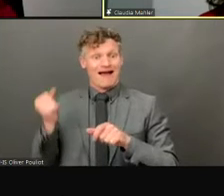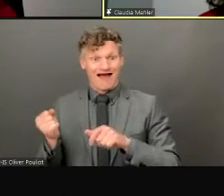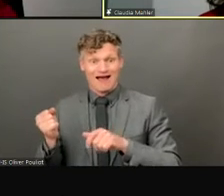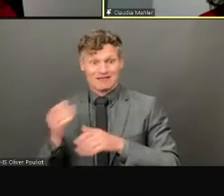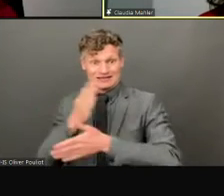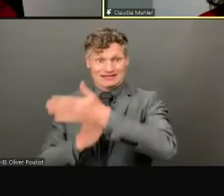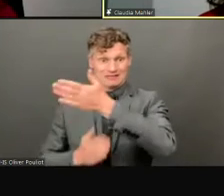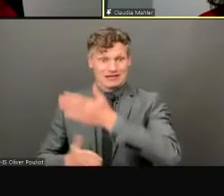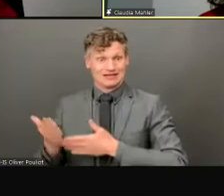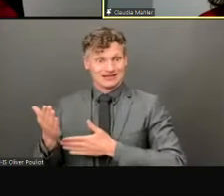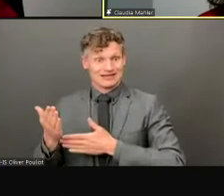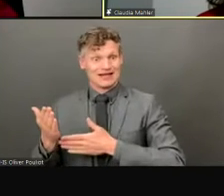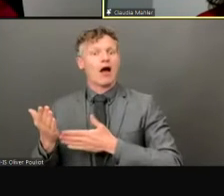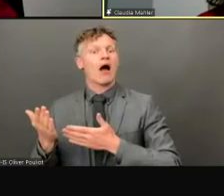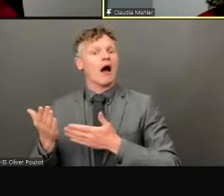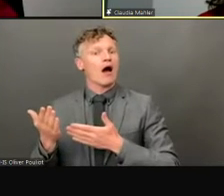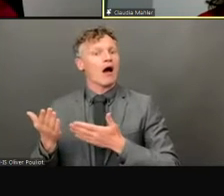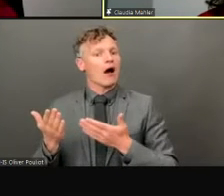they find their own